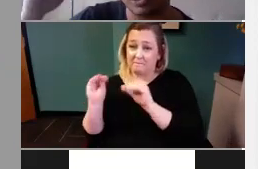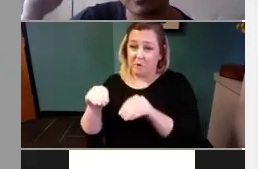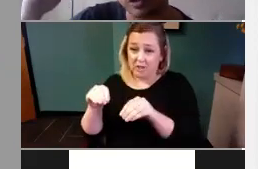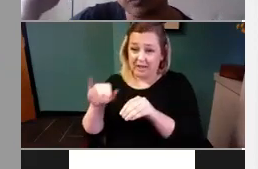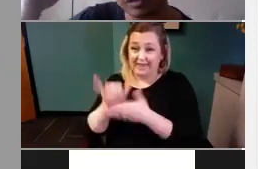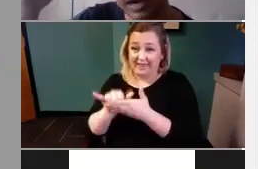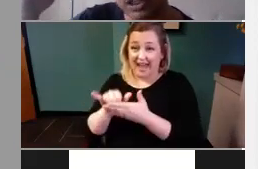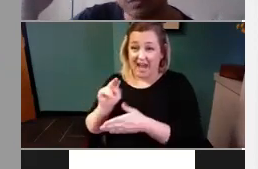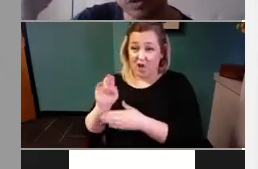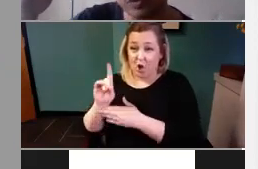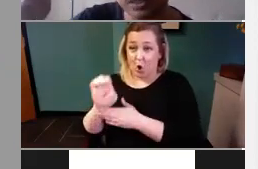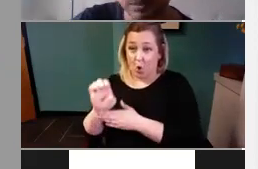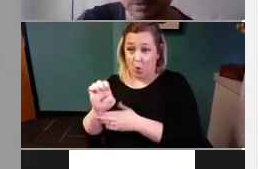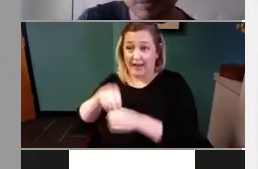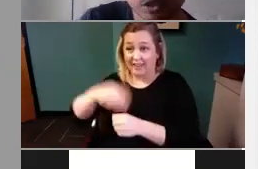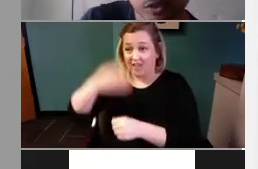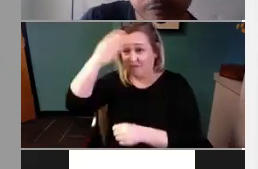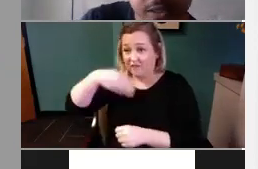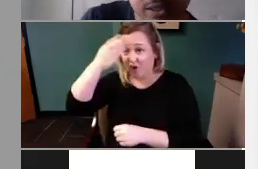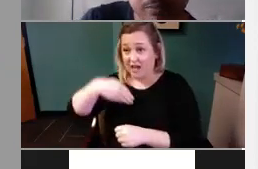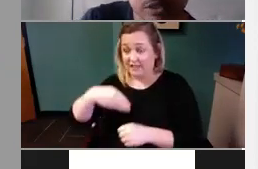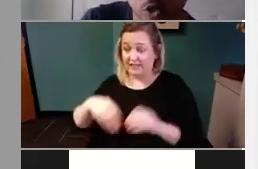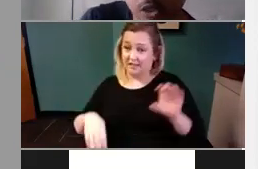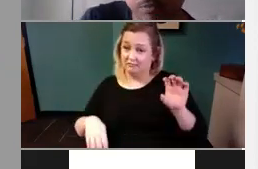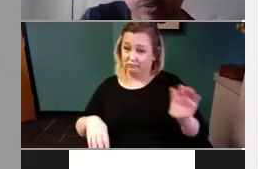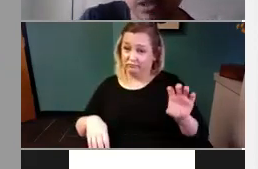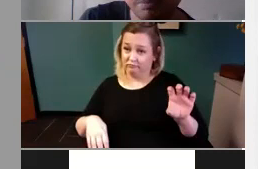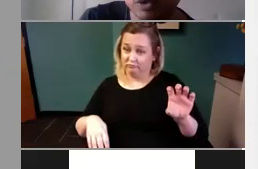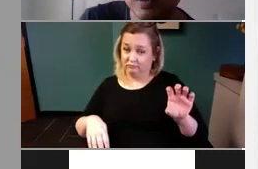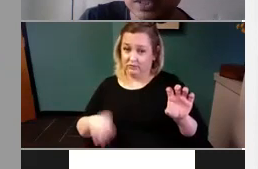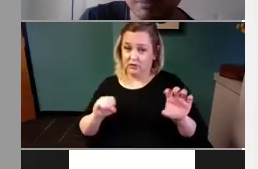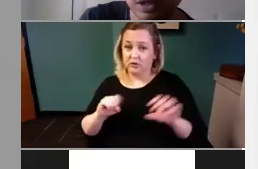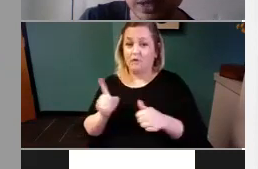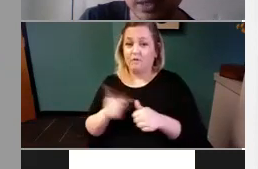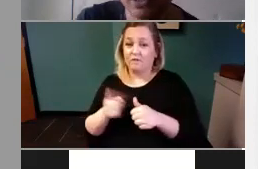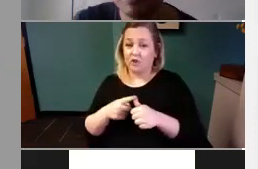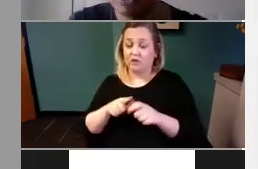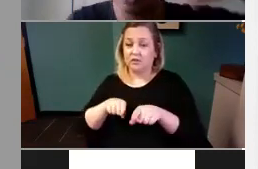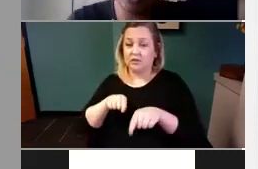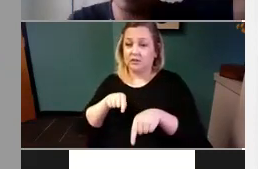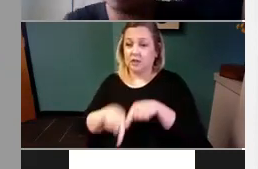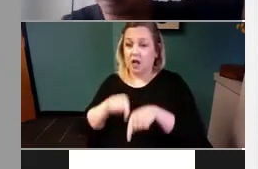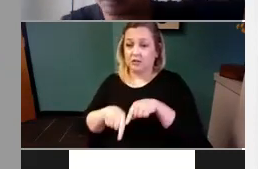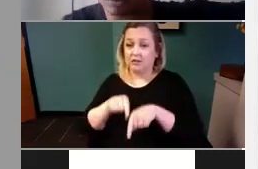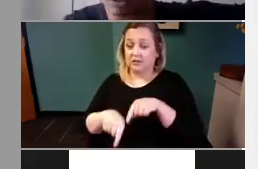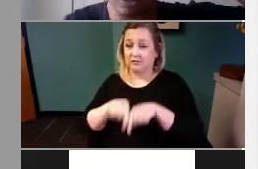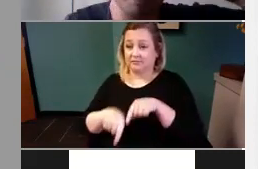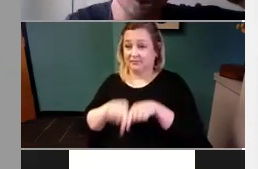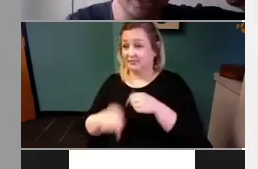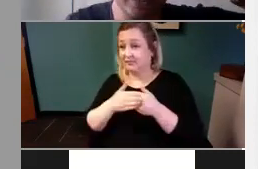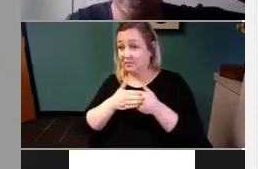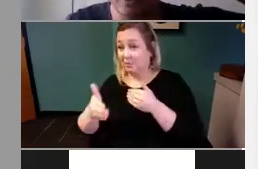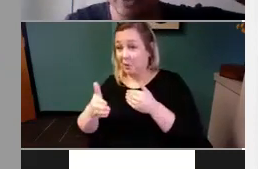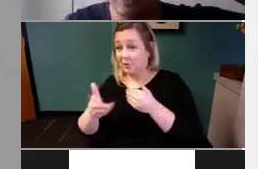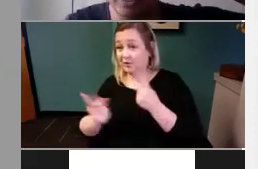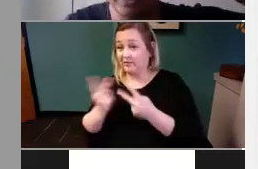in order of your largest post-visit number. So first comes socks with a post-visit number of 18. So you